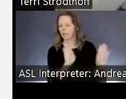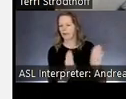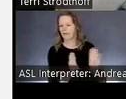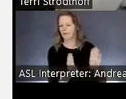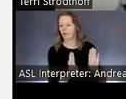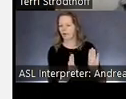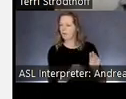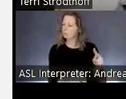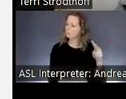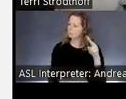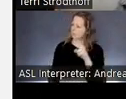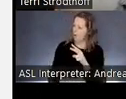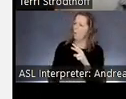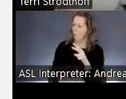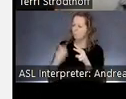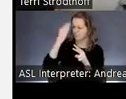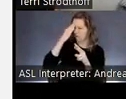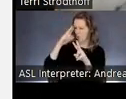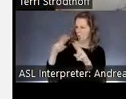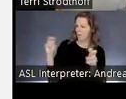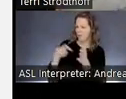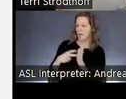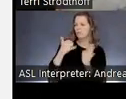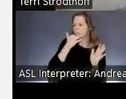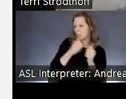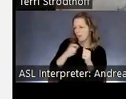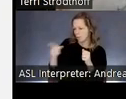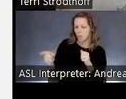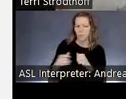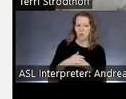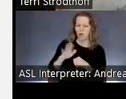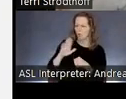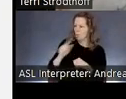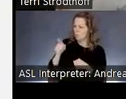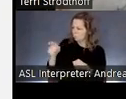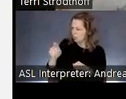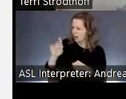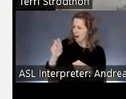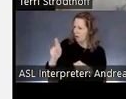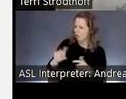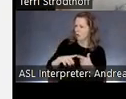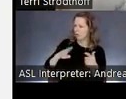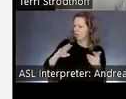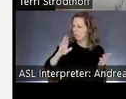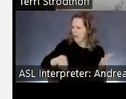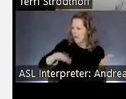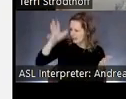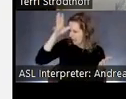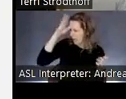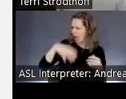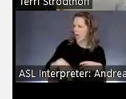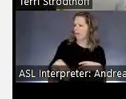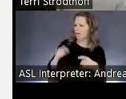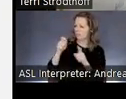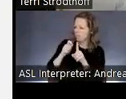used to think that we knew what that meant. Oh, I know what's wrong with you. You're batterer, perpetrator, abuser, deadbeat dad. But instead, we see them